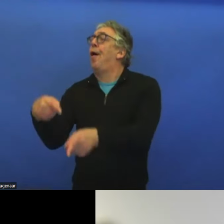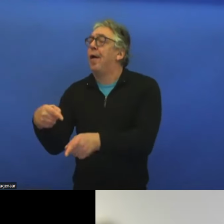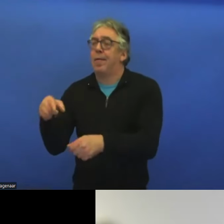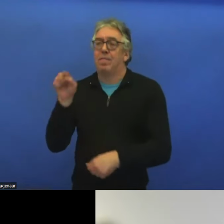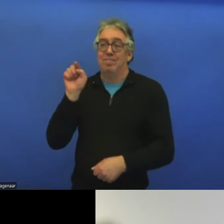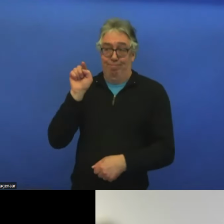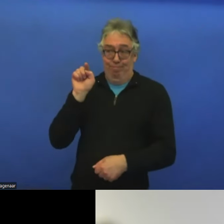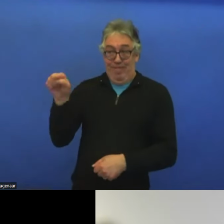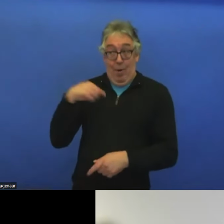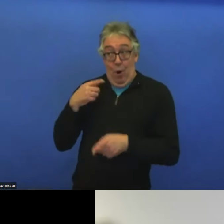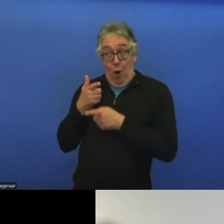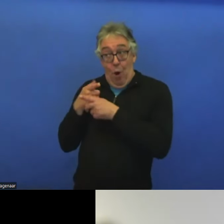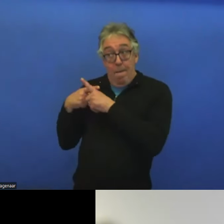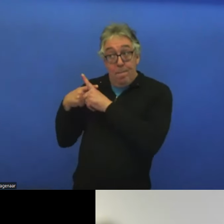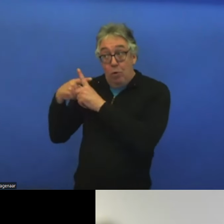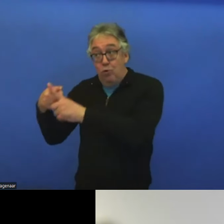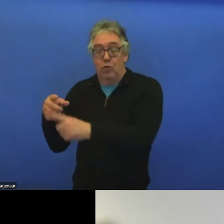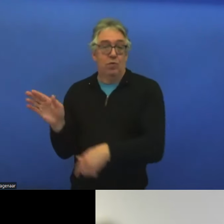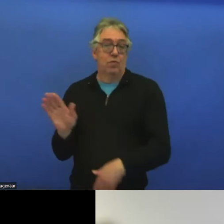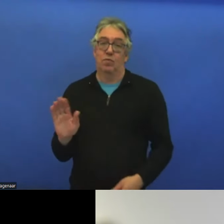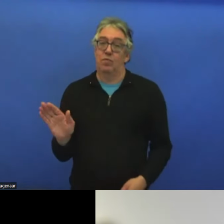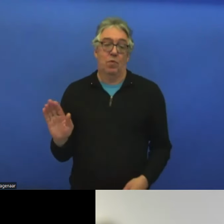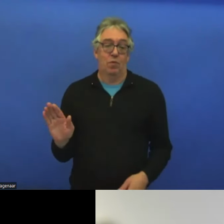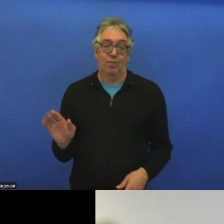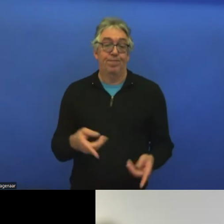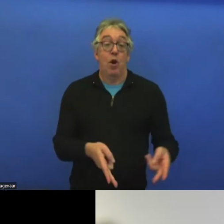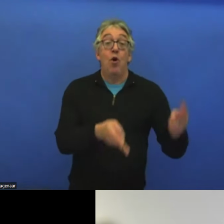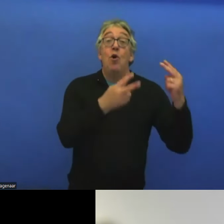main entity responsible for holding